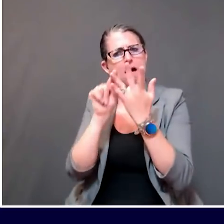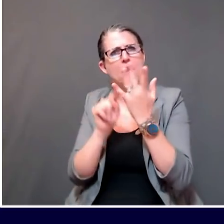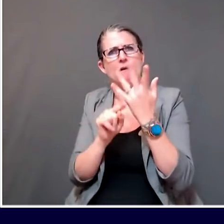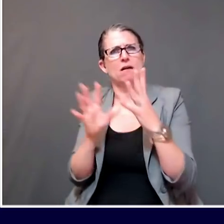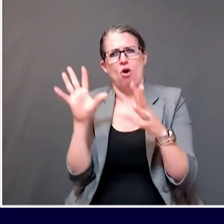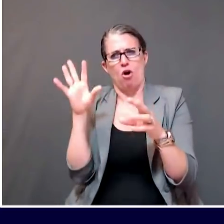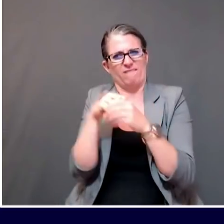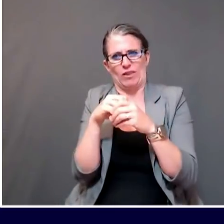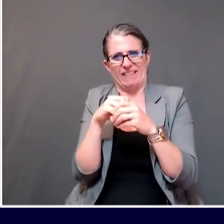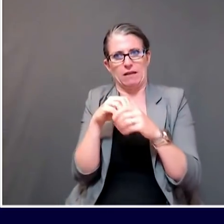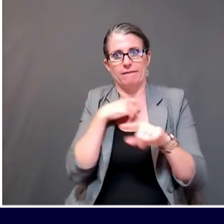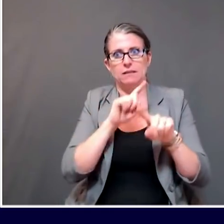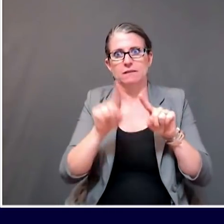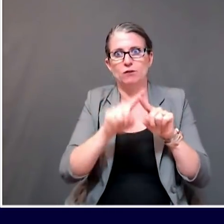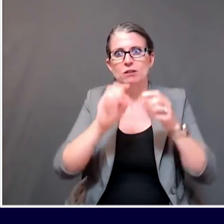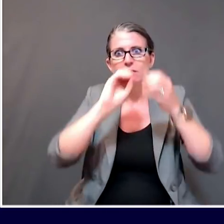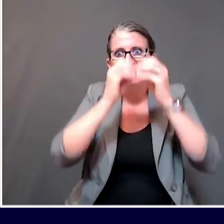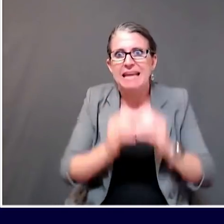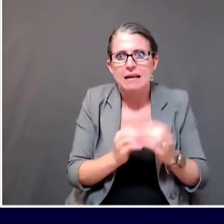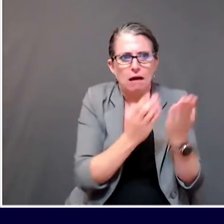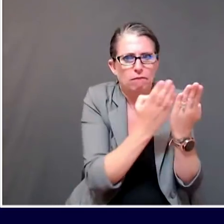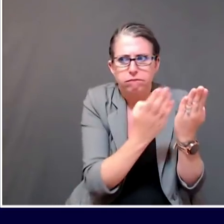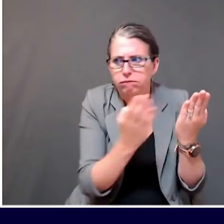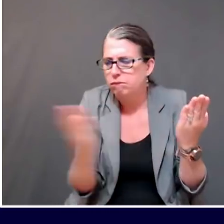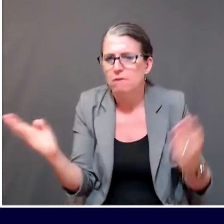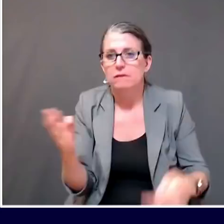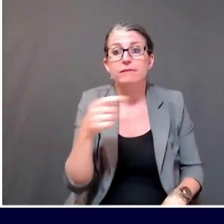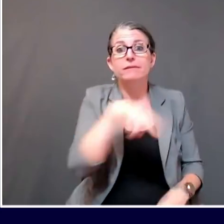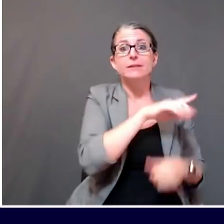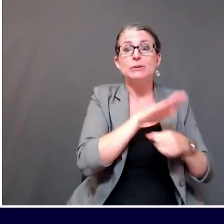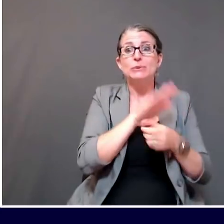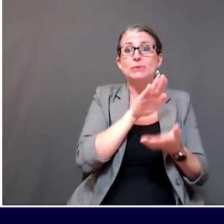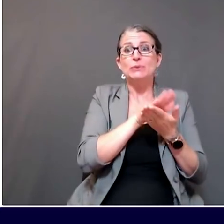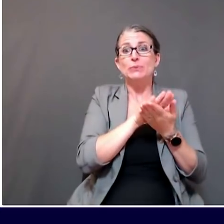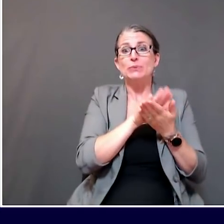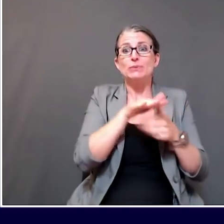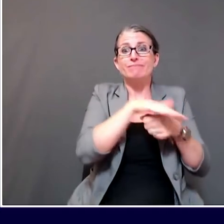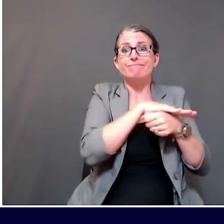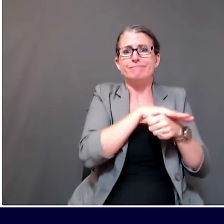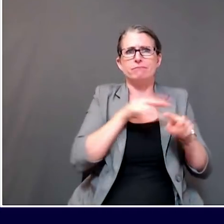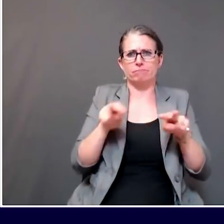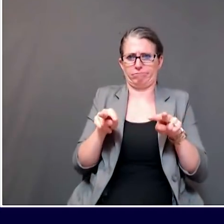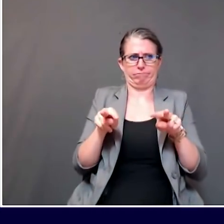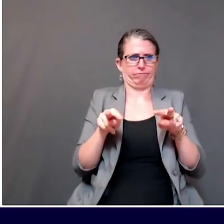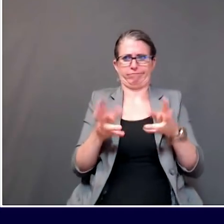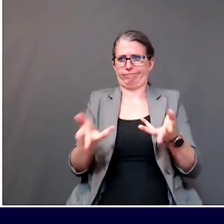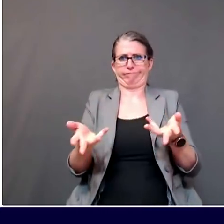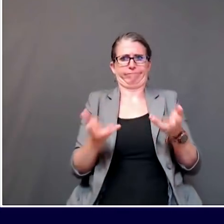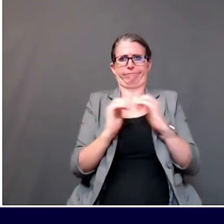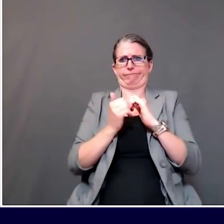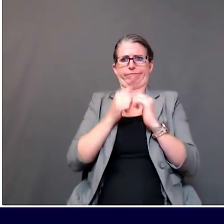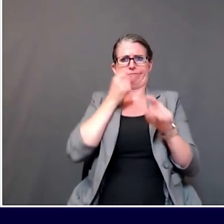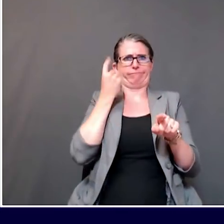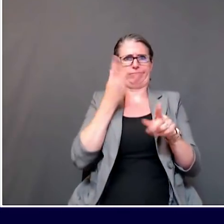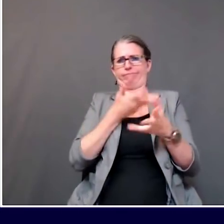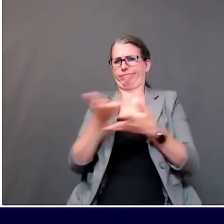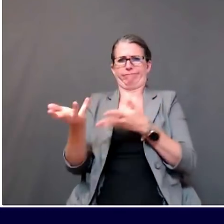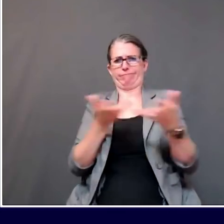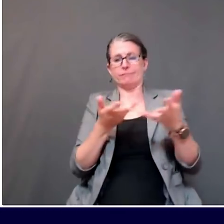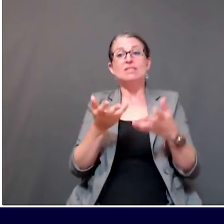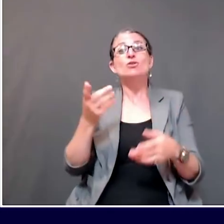help administrators gauge what might be going on with COVID-19 in their community as they're making this difficult